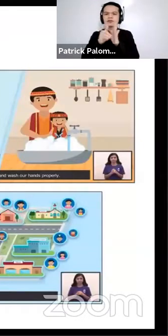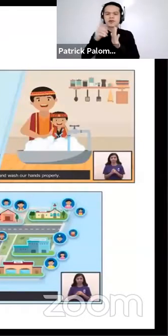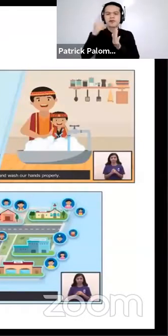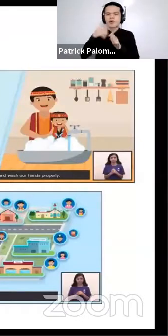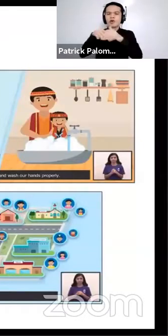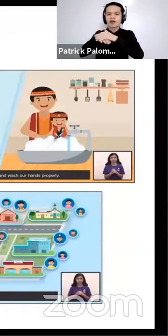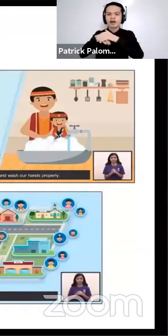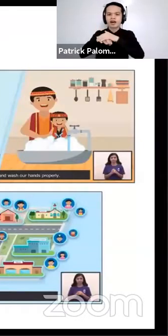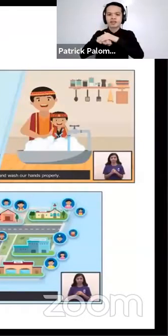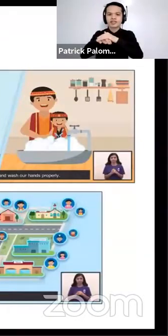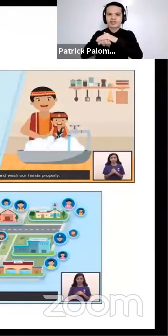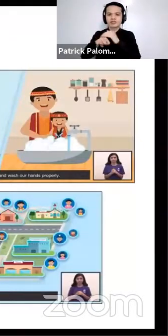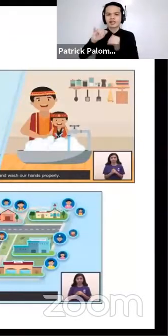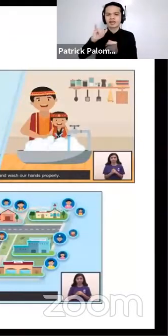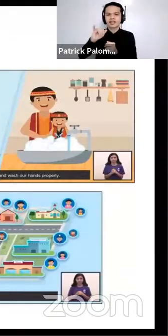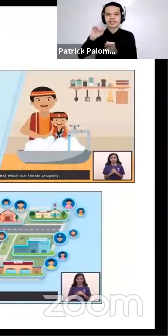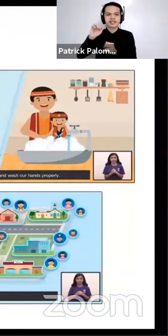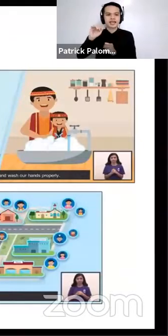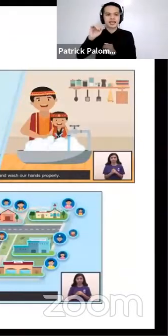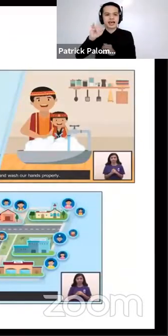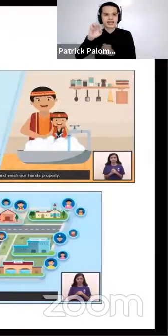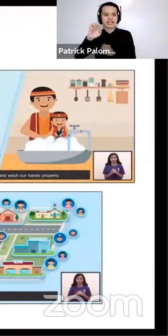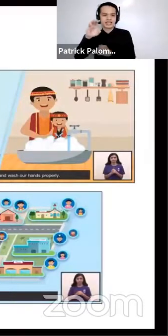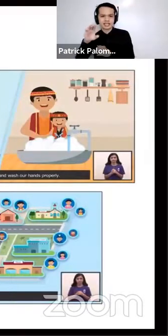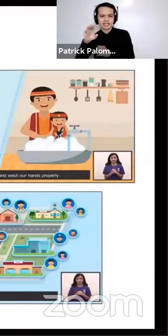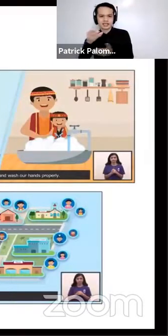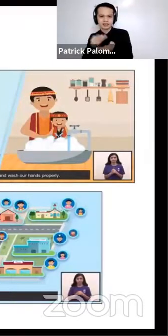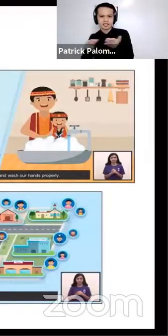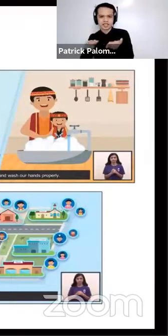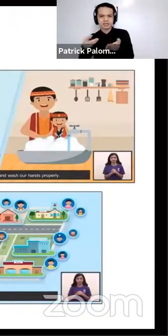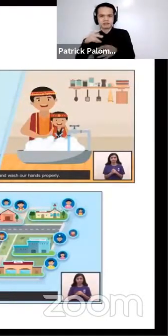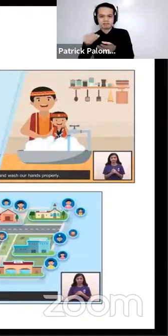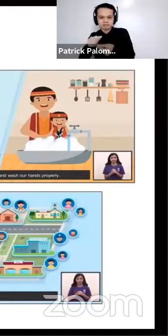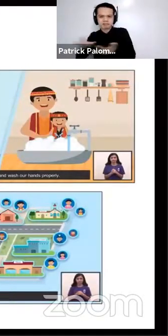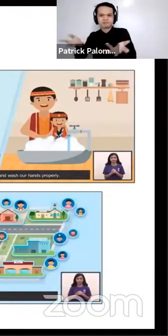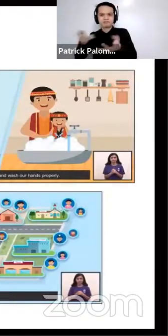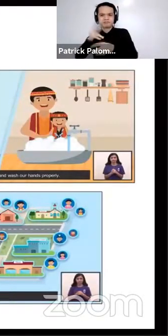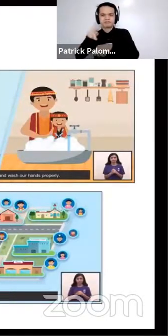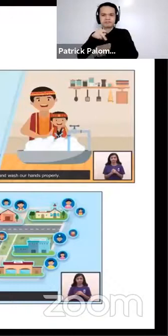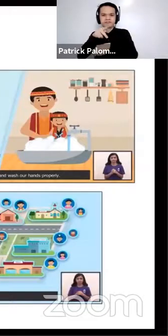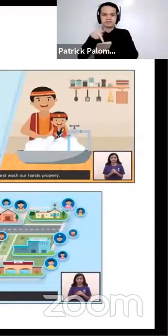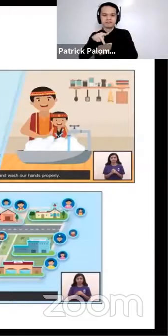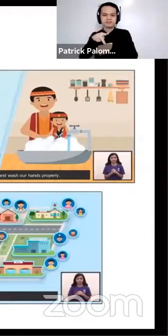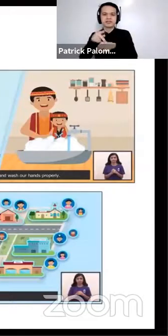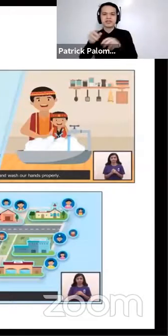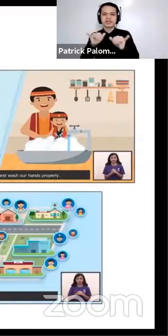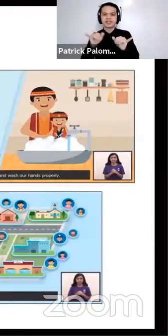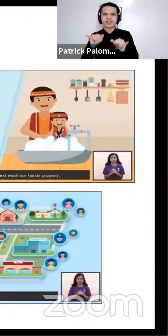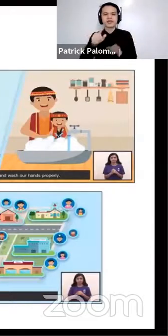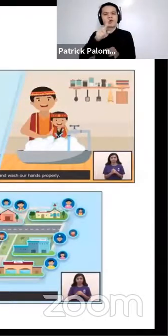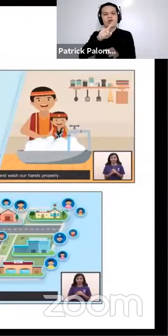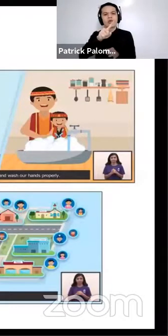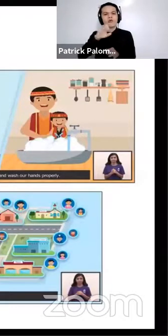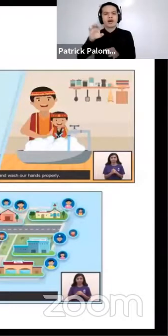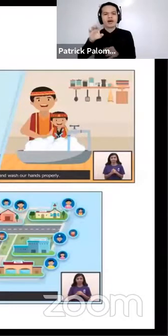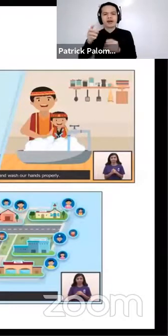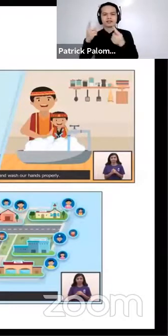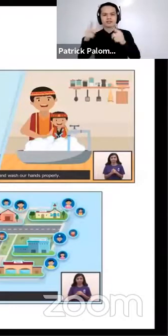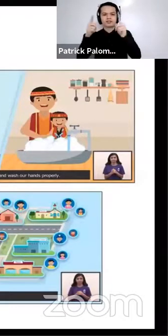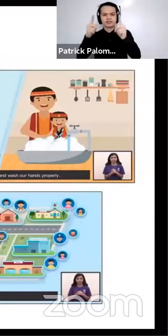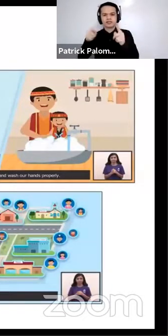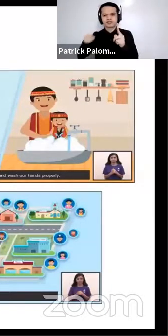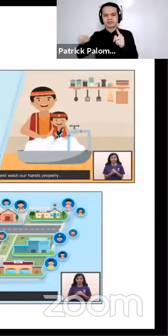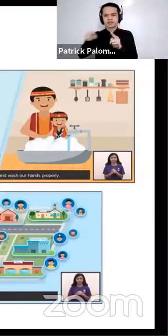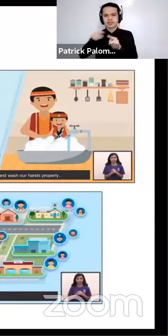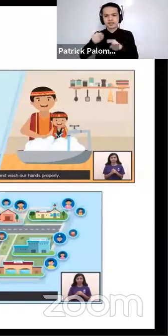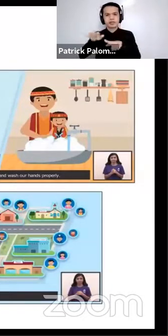could be used not only in Philippines. Also, the project has empowered more than 100 champions who are children with and without disabilities who